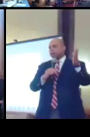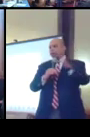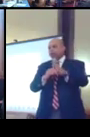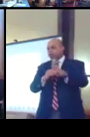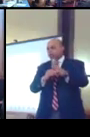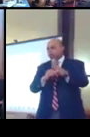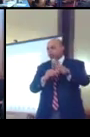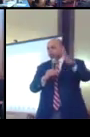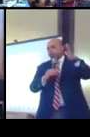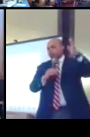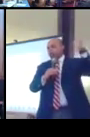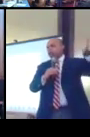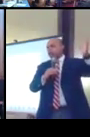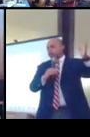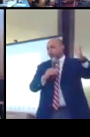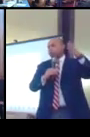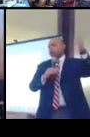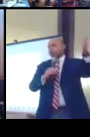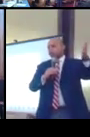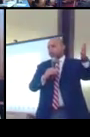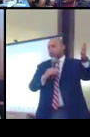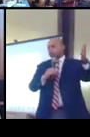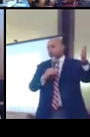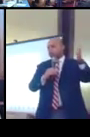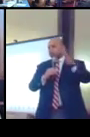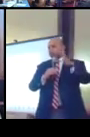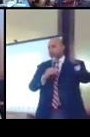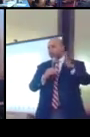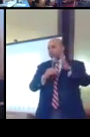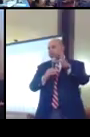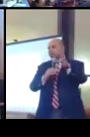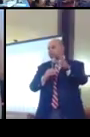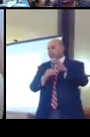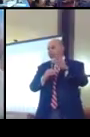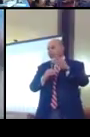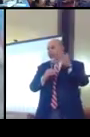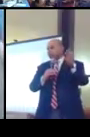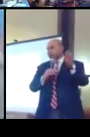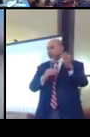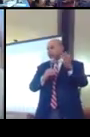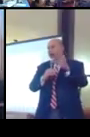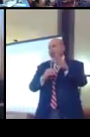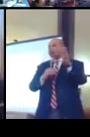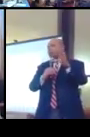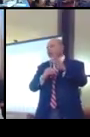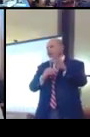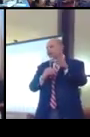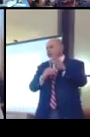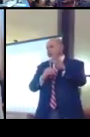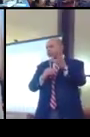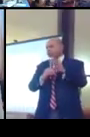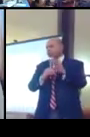in progress, not in this neighborhood, but plan area 2, plan area 3 is the city's record how